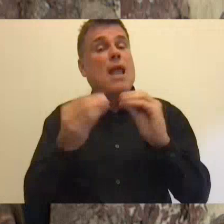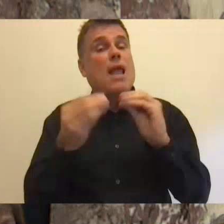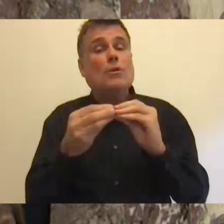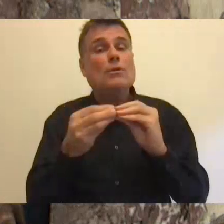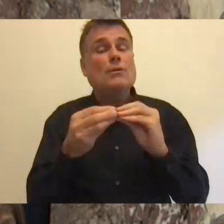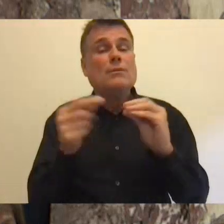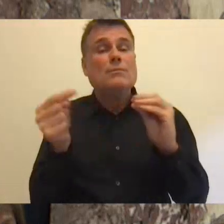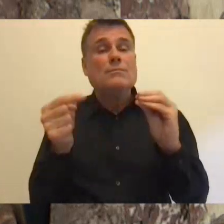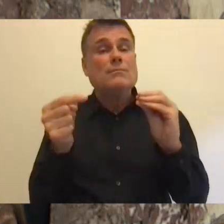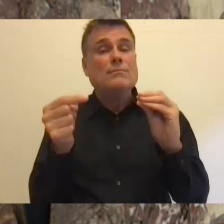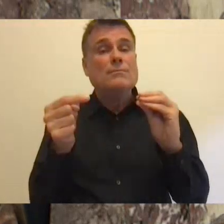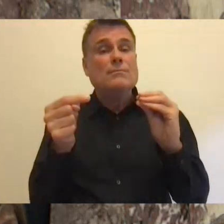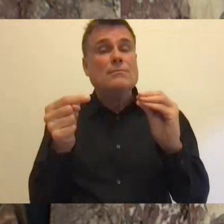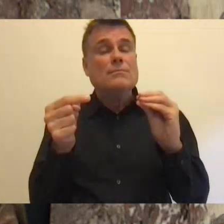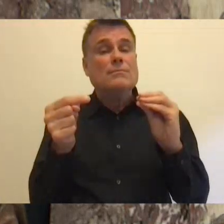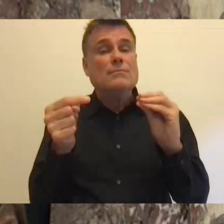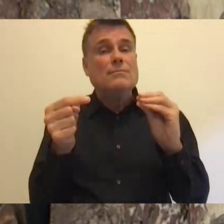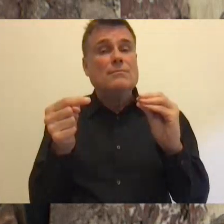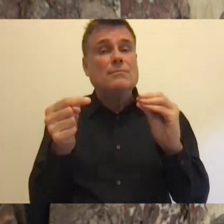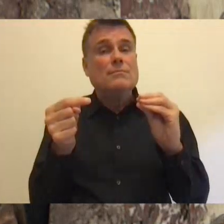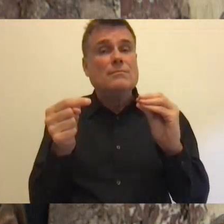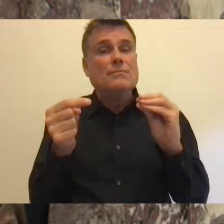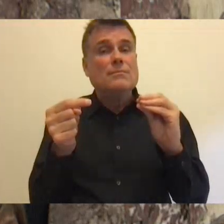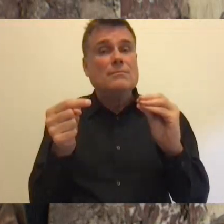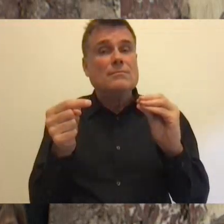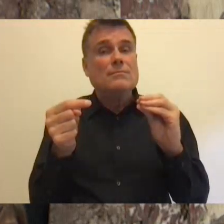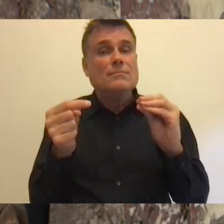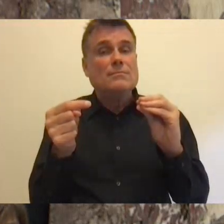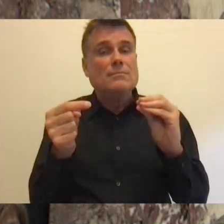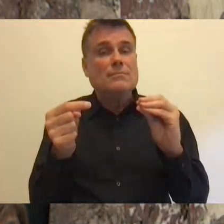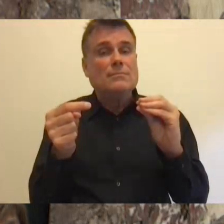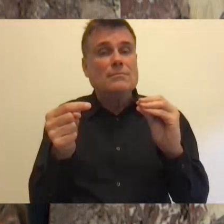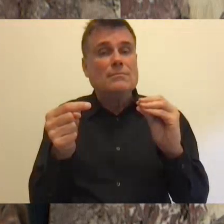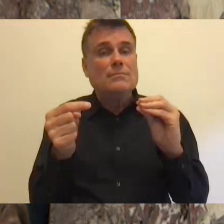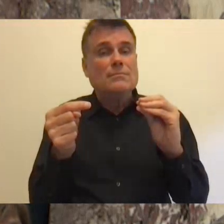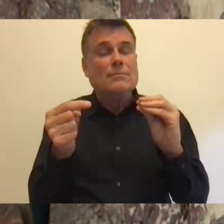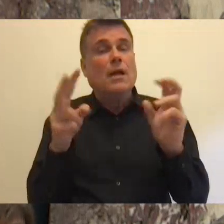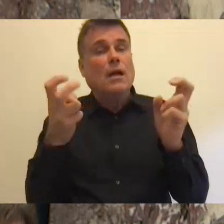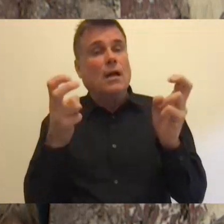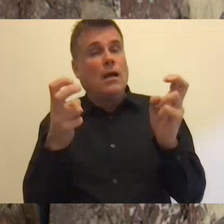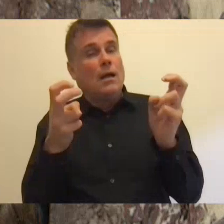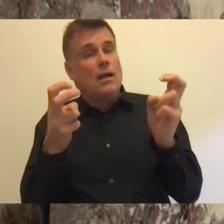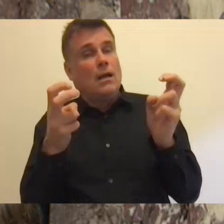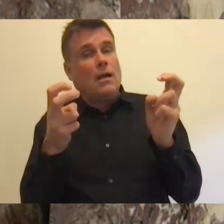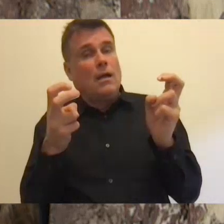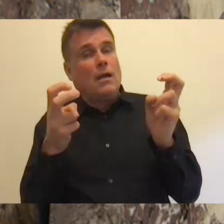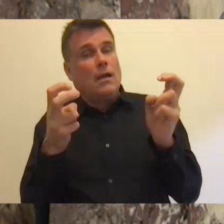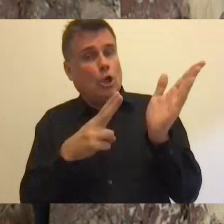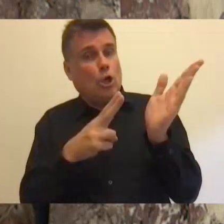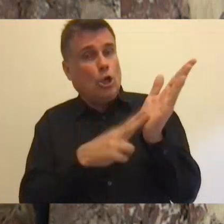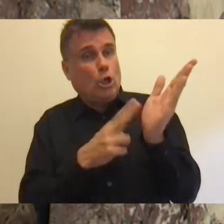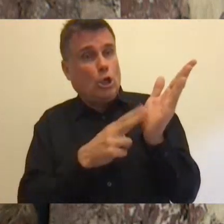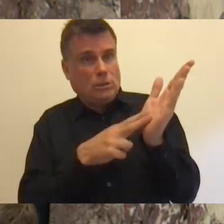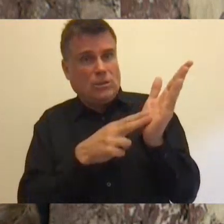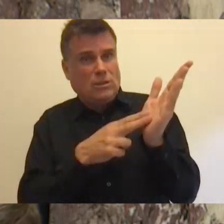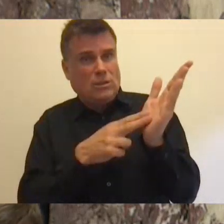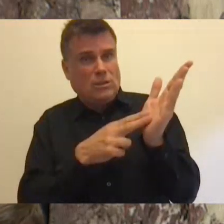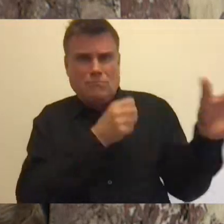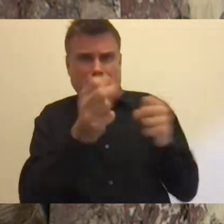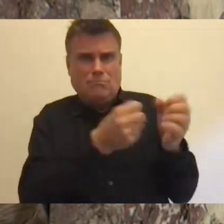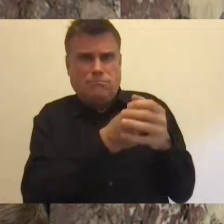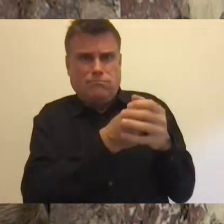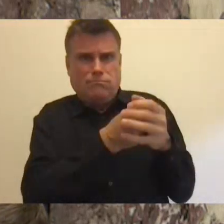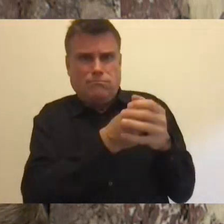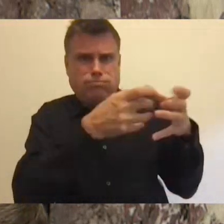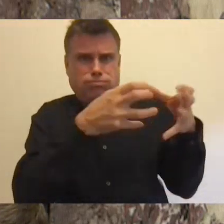net in British Columbia, starting in 2009 when the Leader of the Opposition was Minister of Health, Honourable Speaker. We have led Canada in hiring